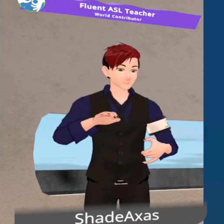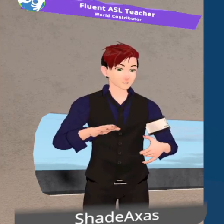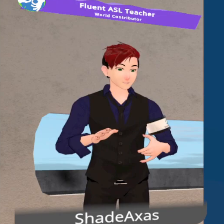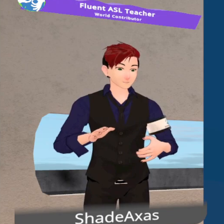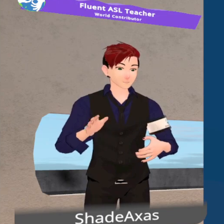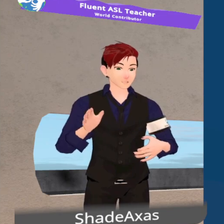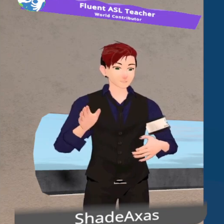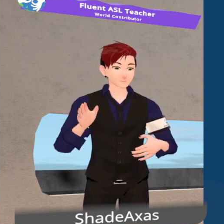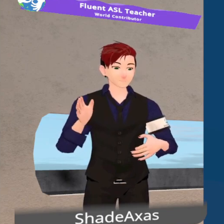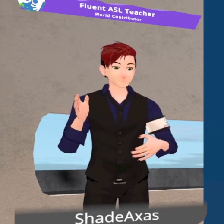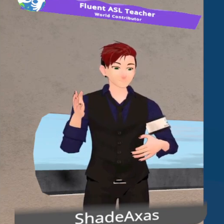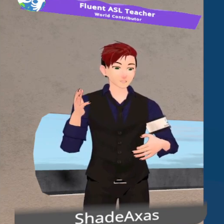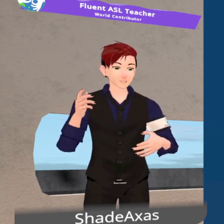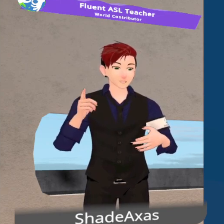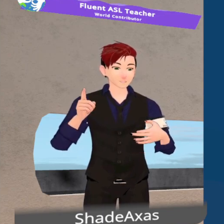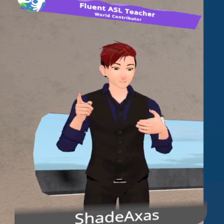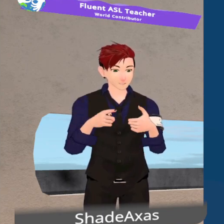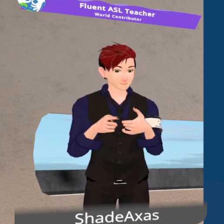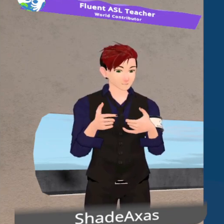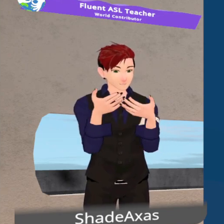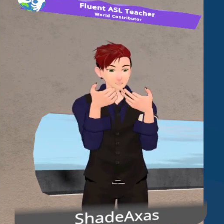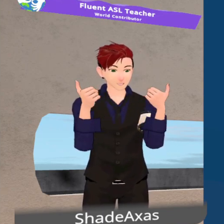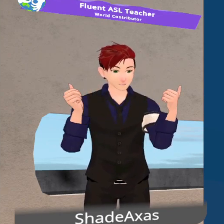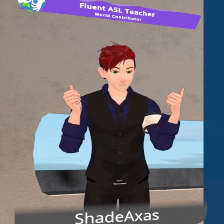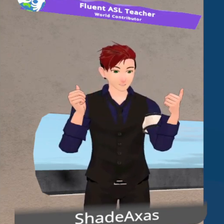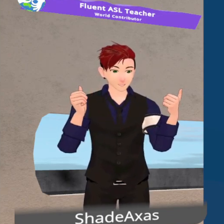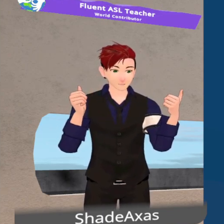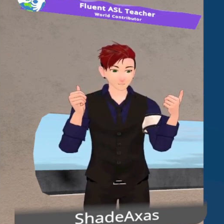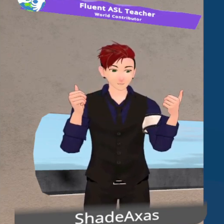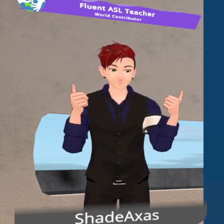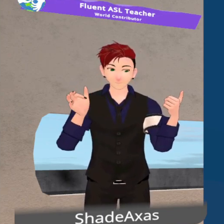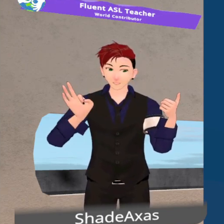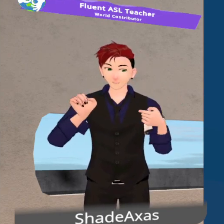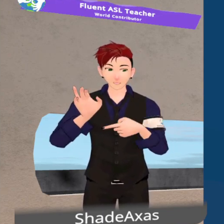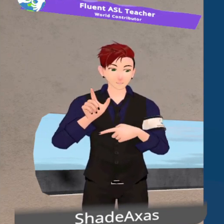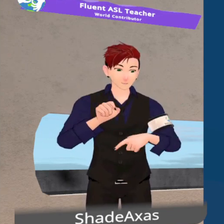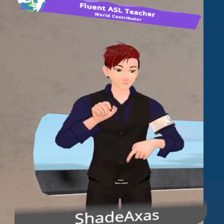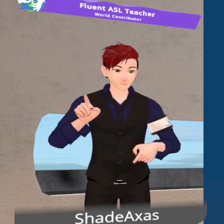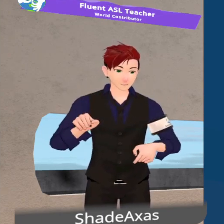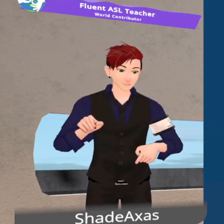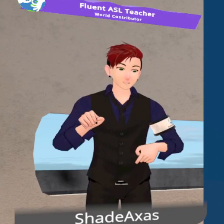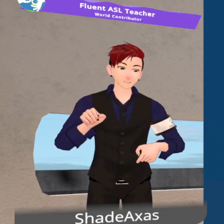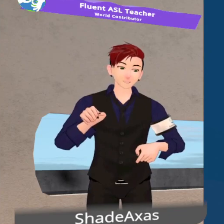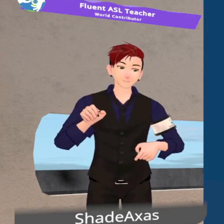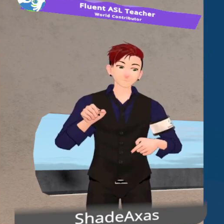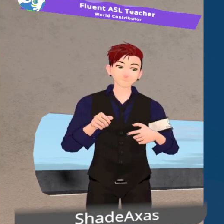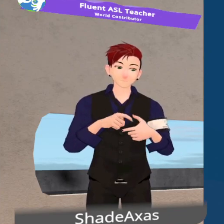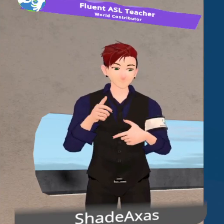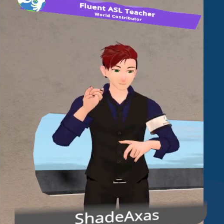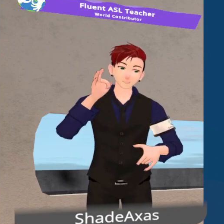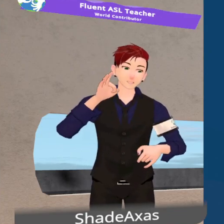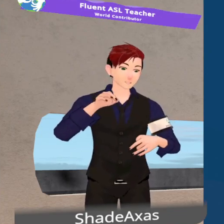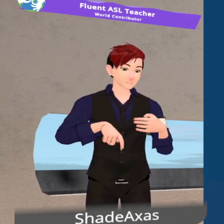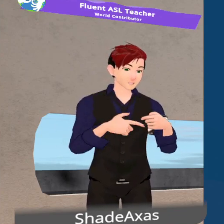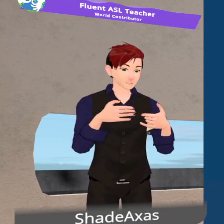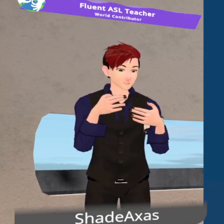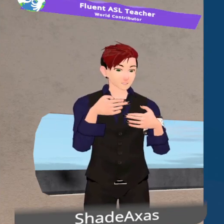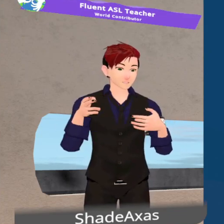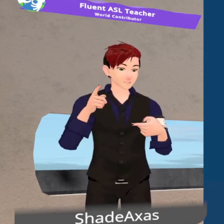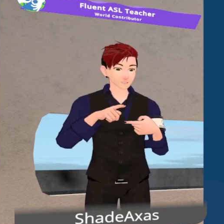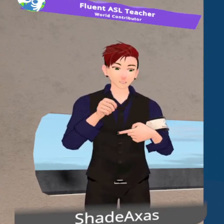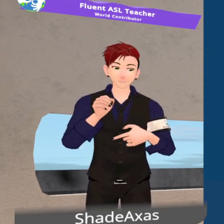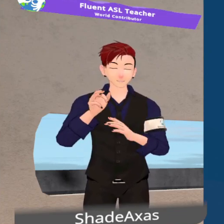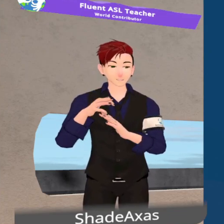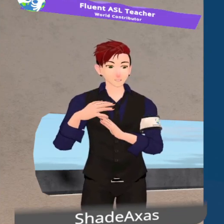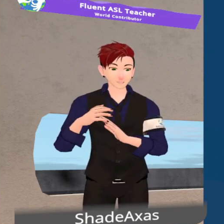quick story. I first got in VR back in like February of 2020, and then I had no idea